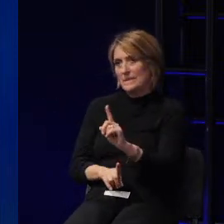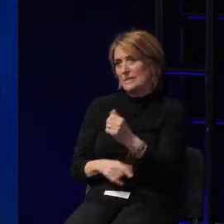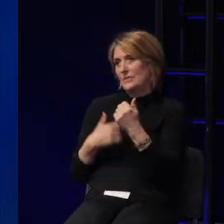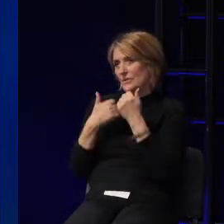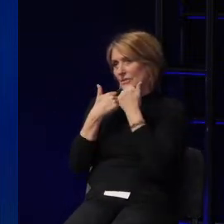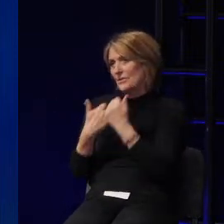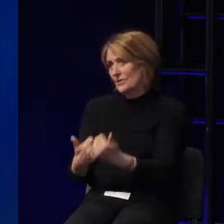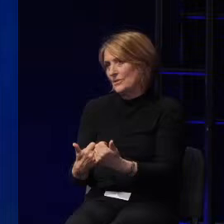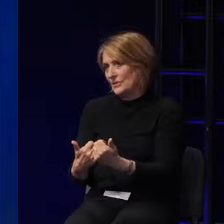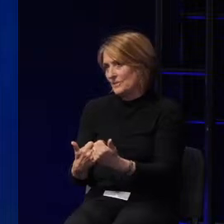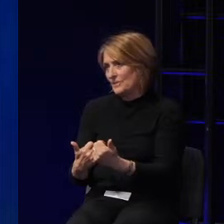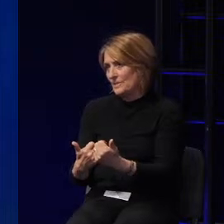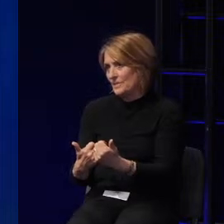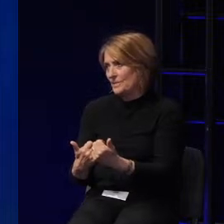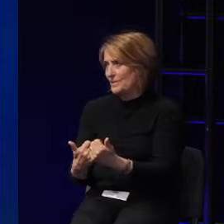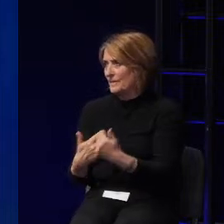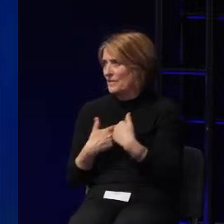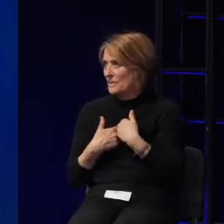good